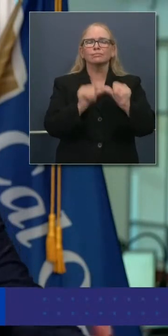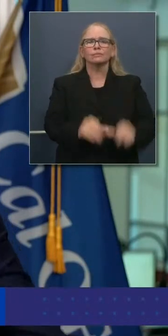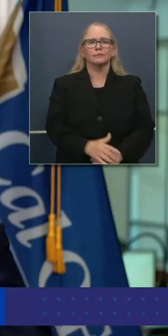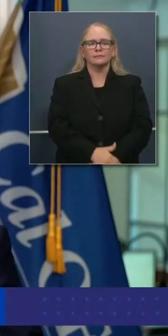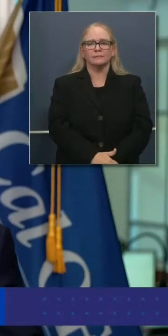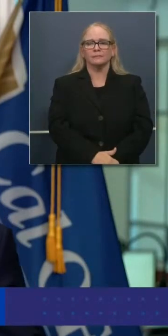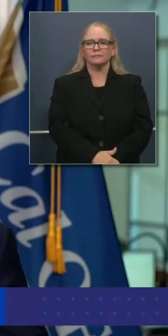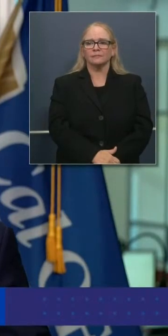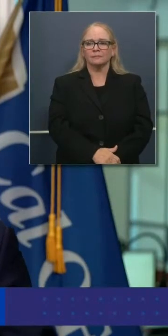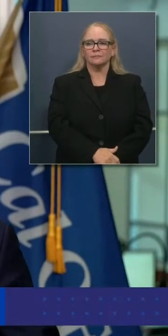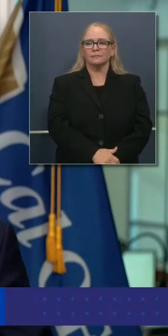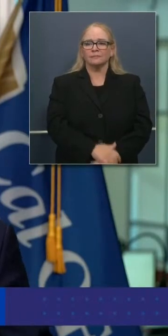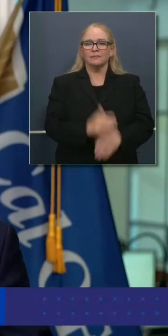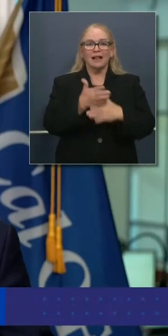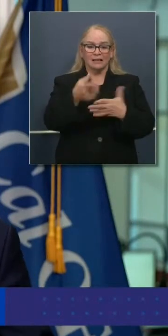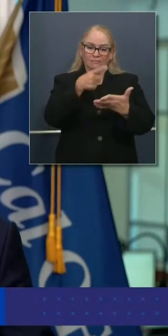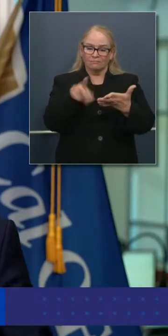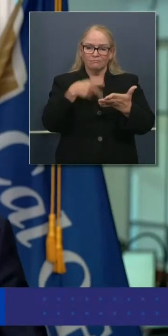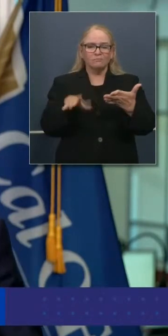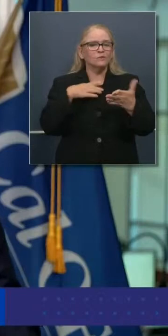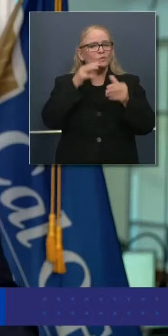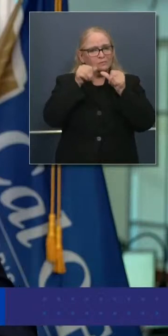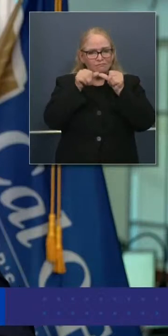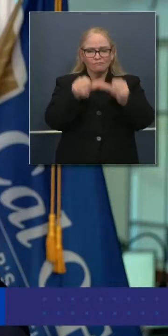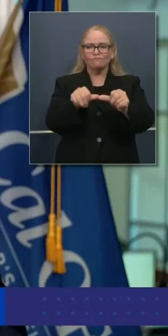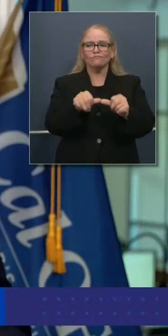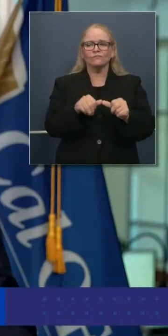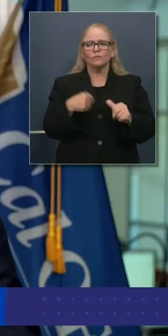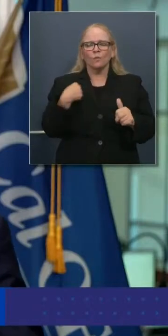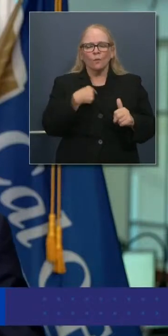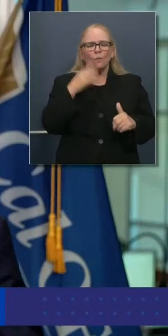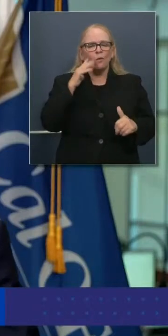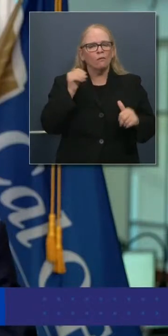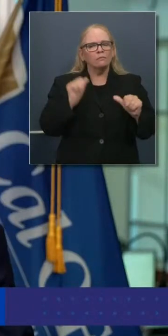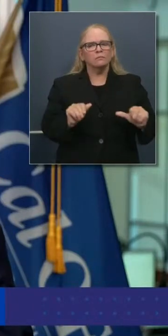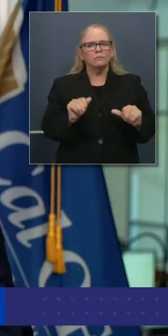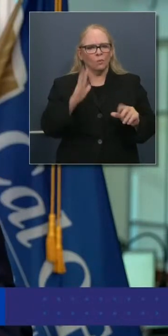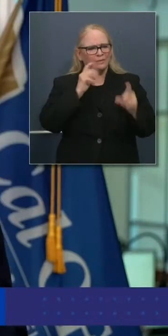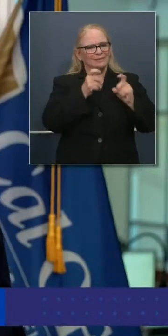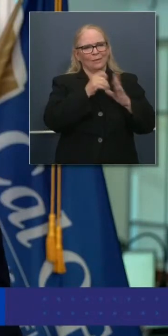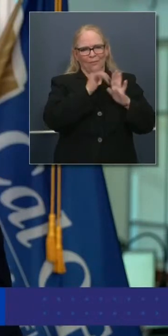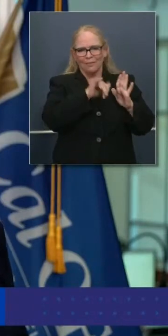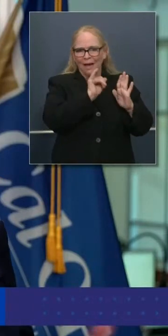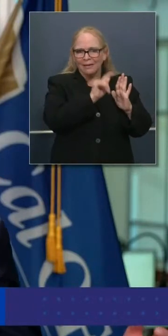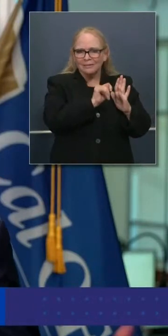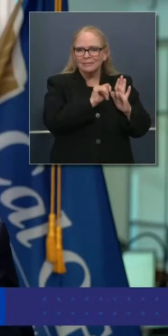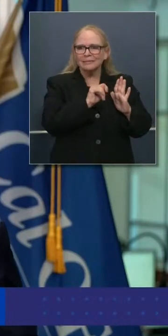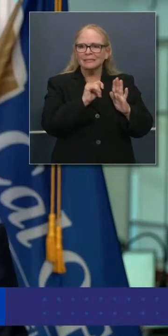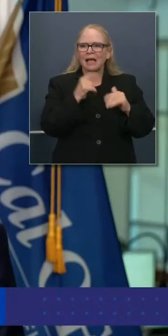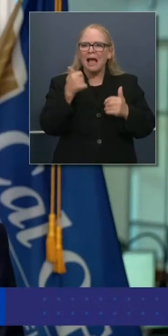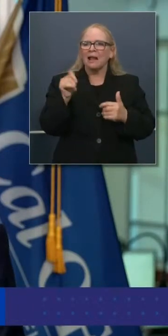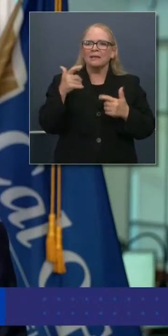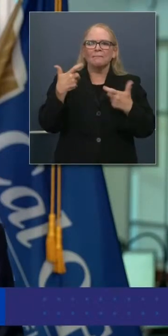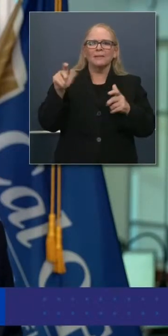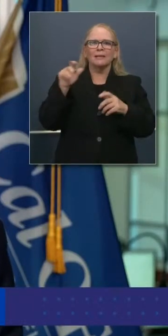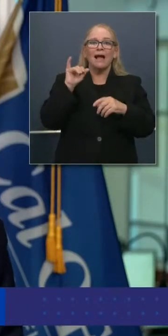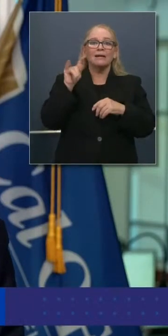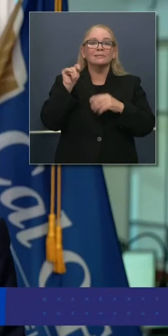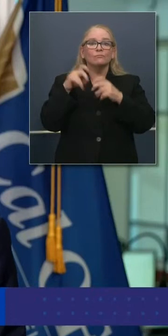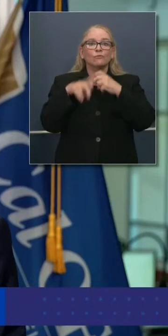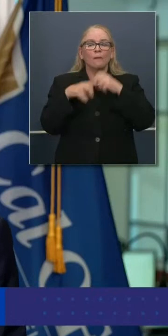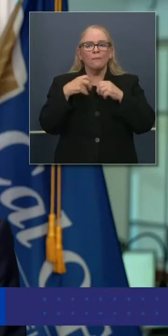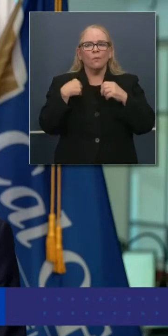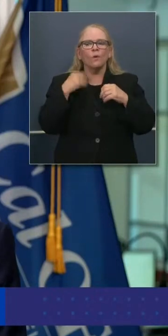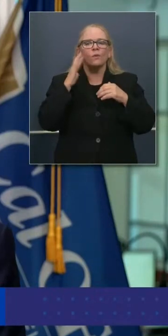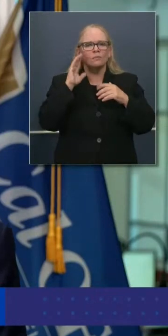few weeks in the medium term, and then deal with these larger IT questions, which I do believe are foundational in this state across the